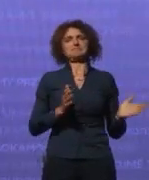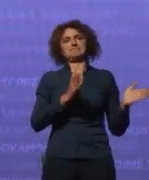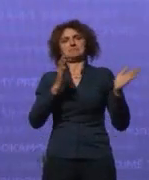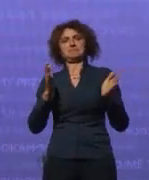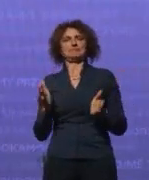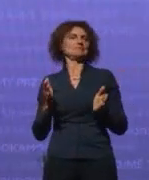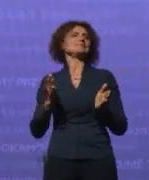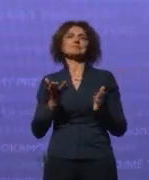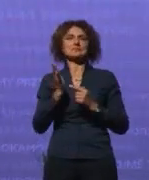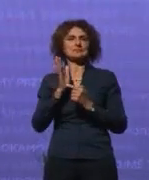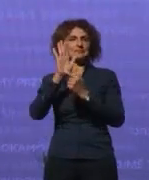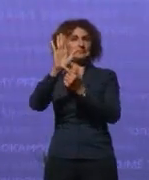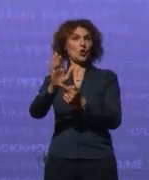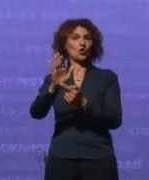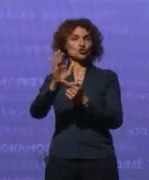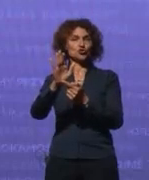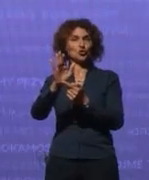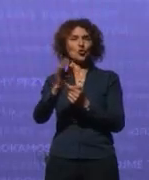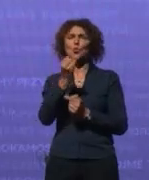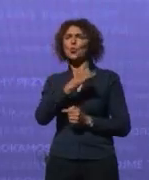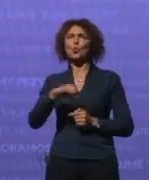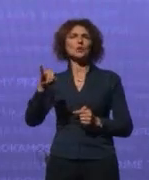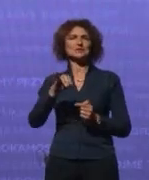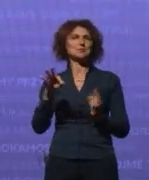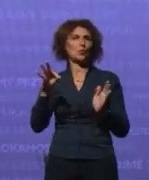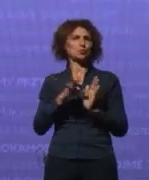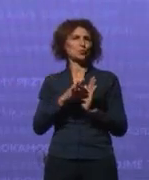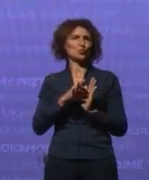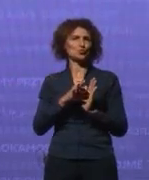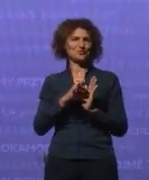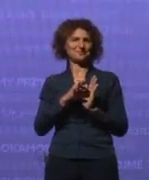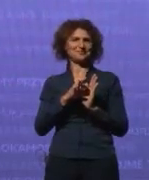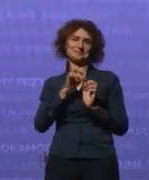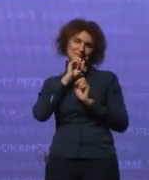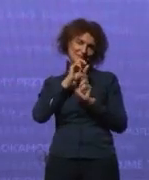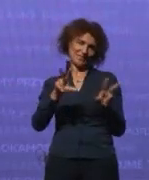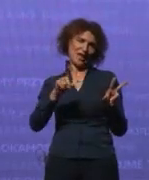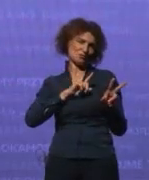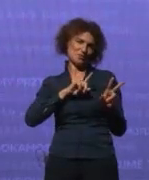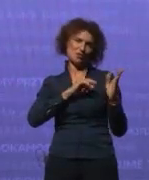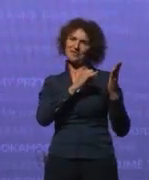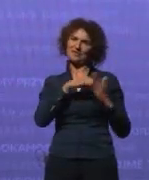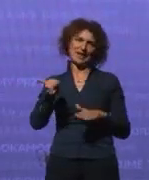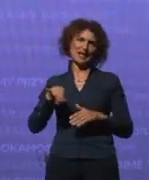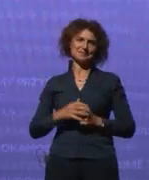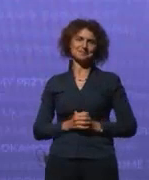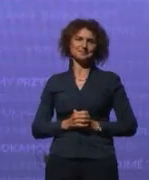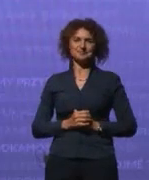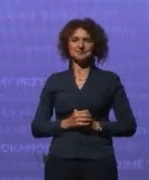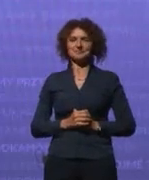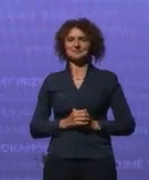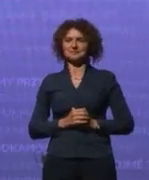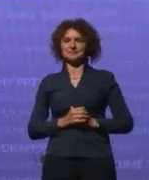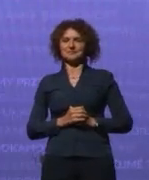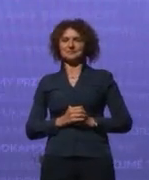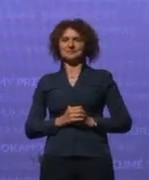what my message here is that by using fundamental research,